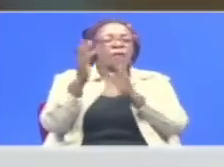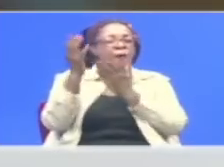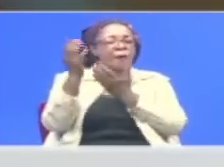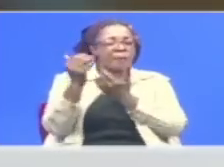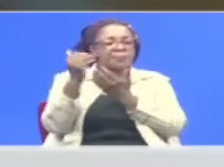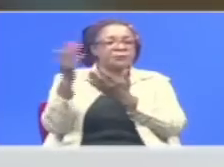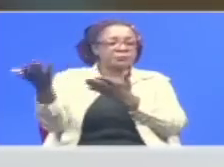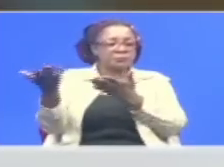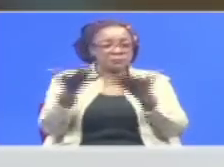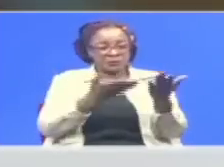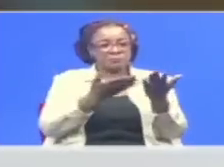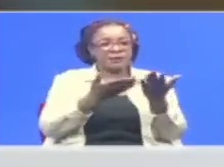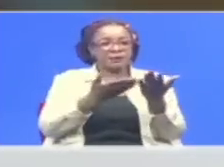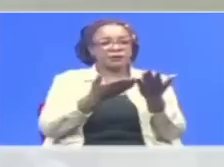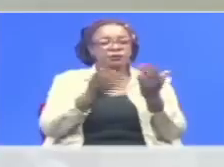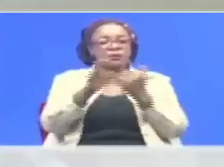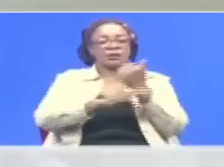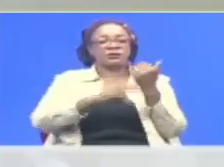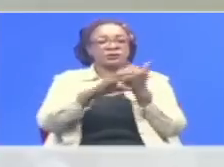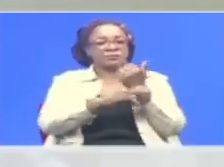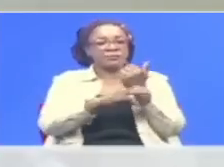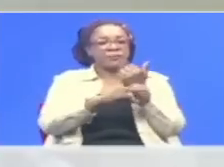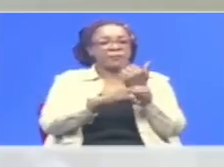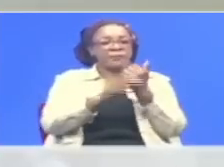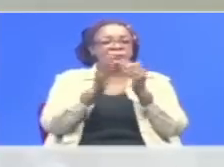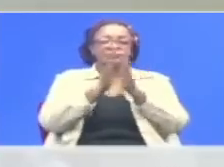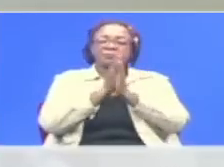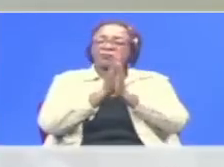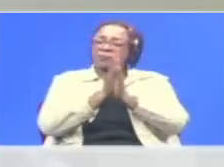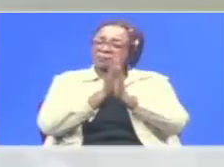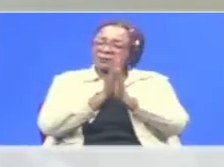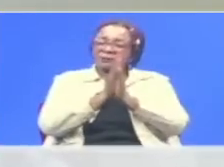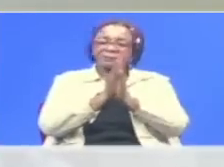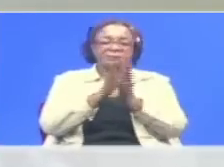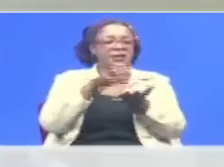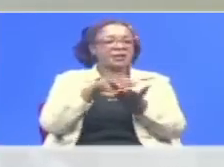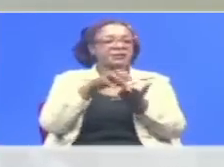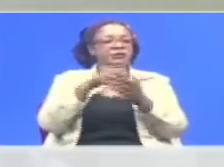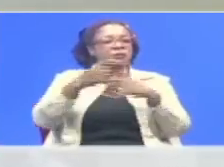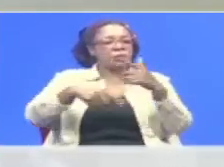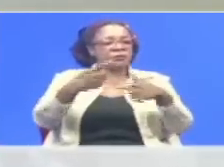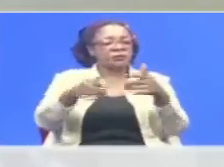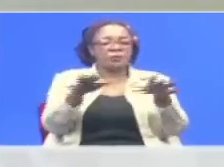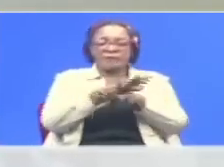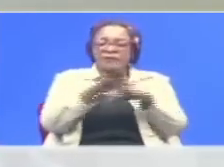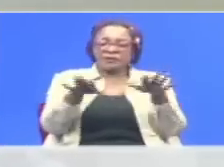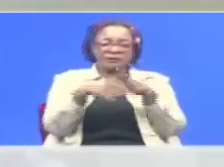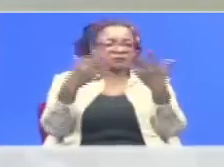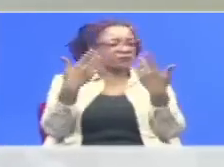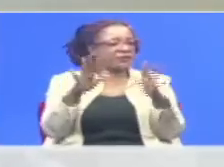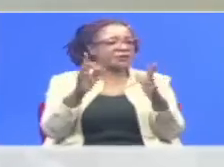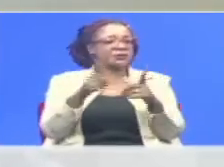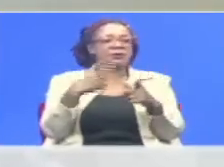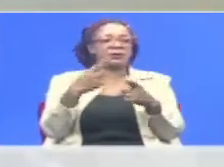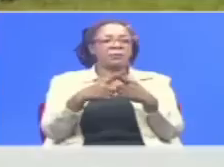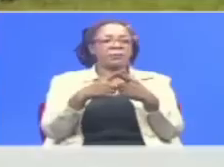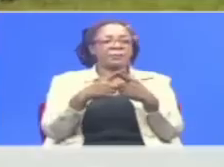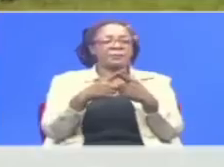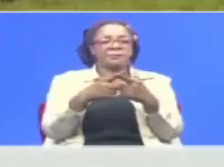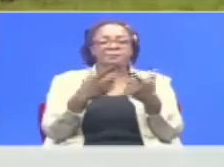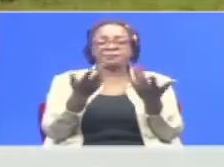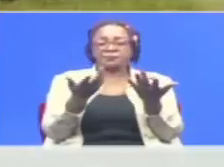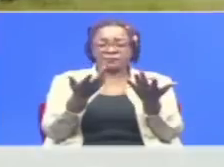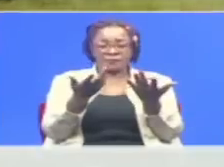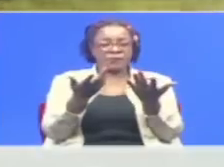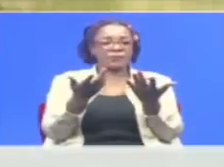back the suspect into the country. Tuombe Mungu kesi yake ende vizuri, mambo yote yeshe, then tabrikesha tena shule. Whether